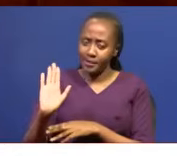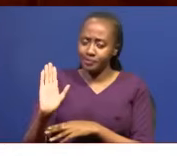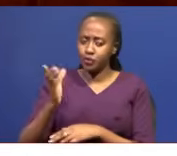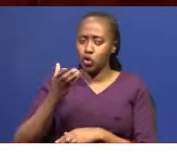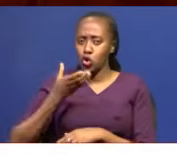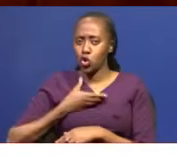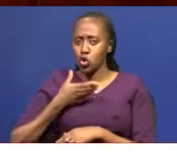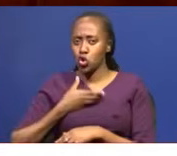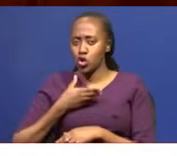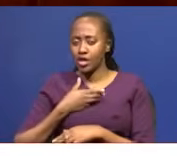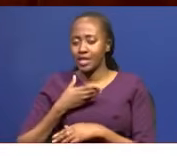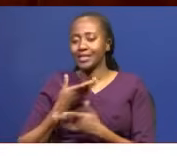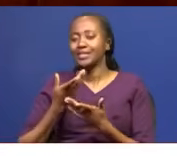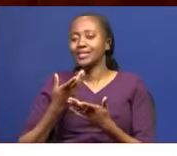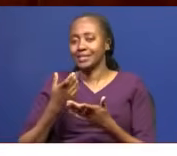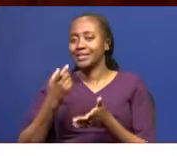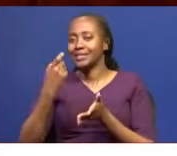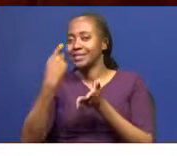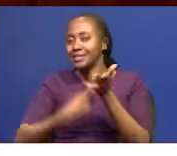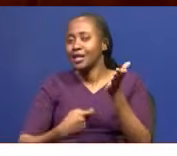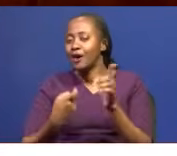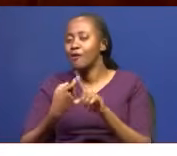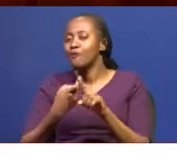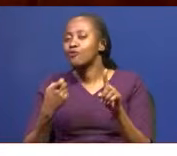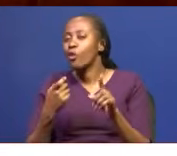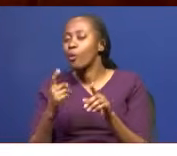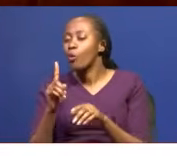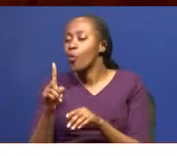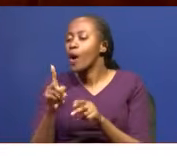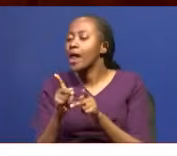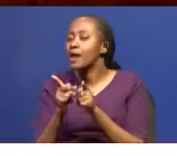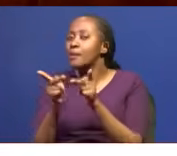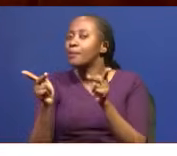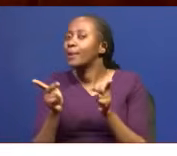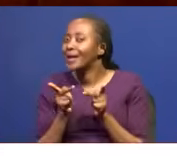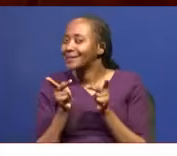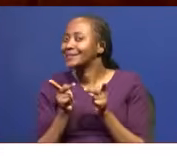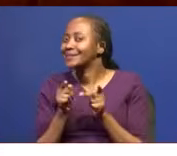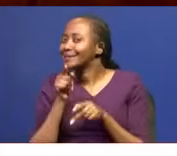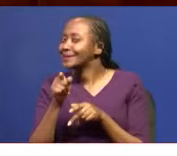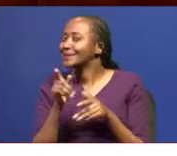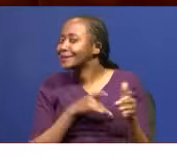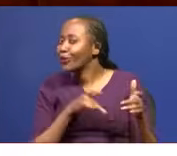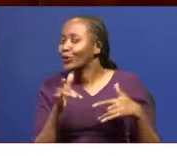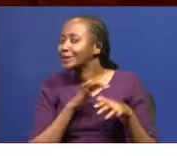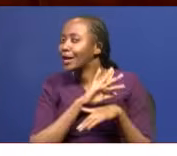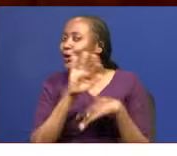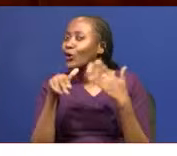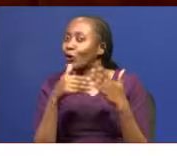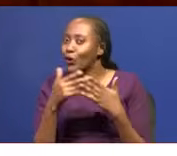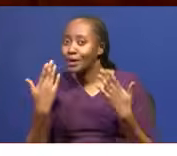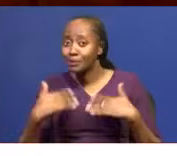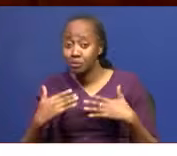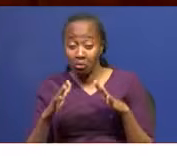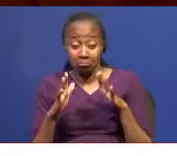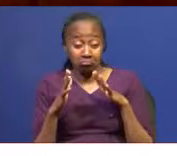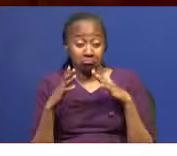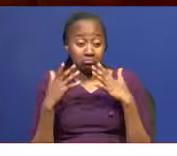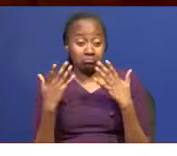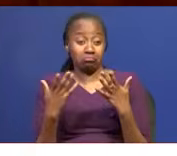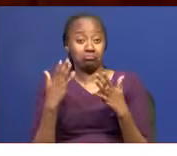source revenue comes from a single stream? You know, that should concern anyone. Whether or not that means